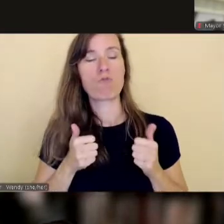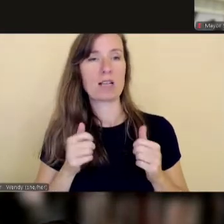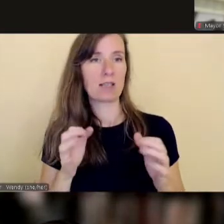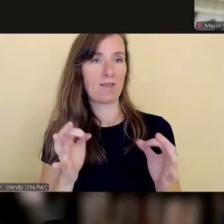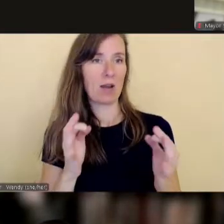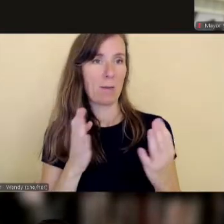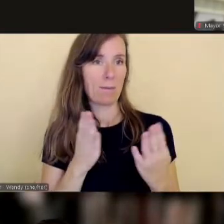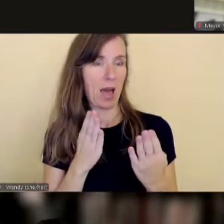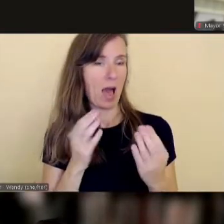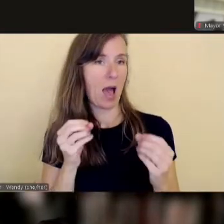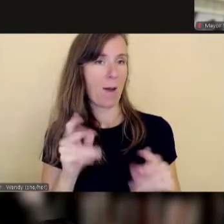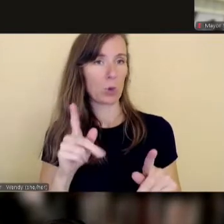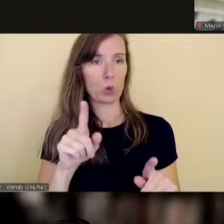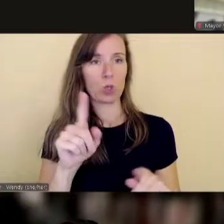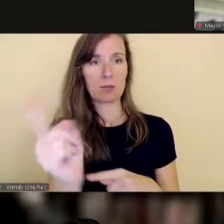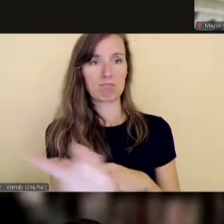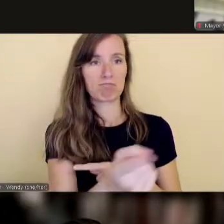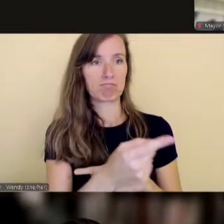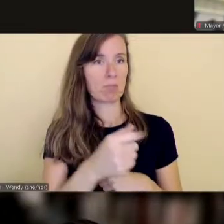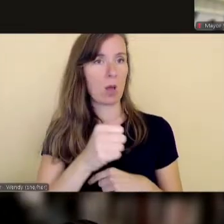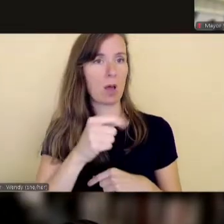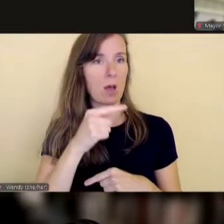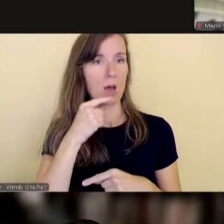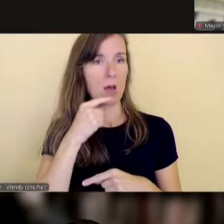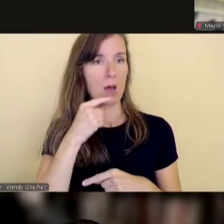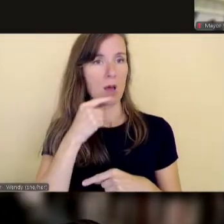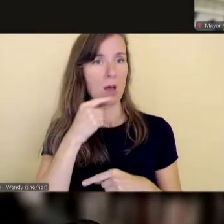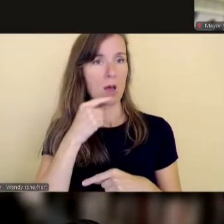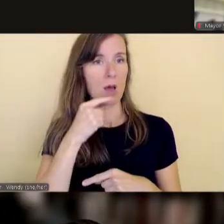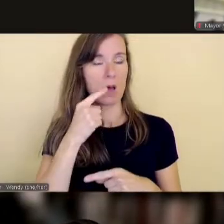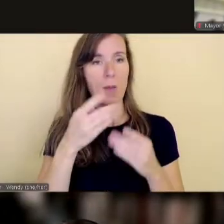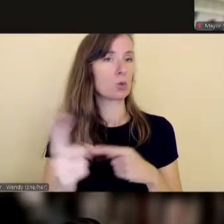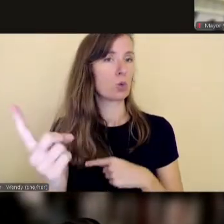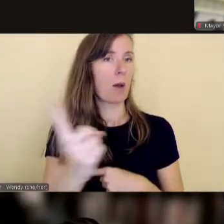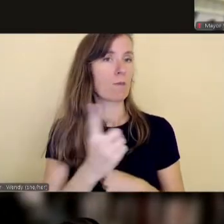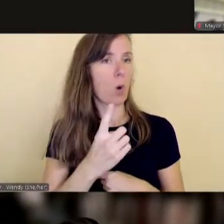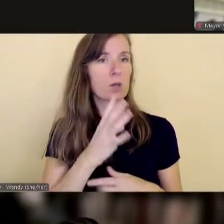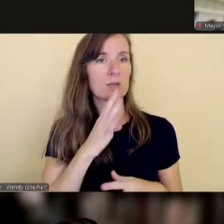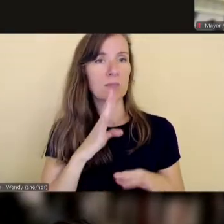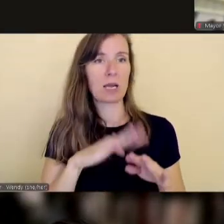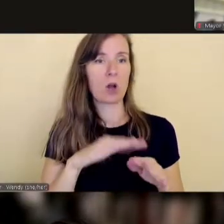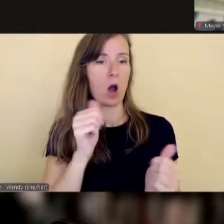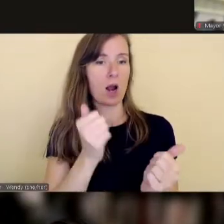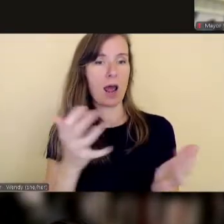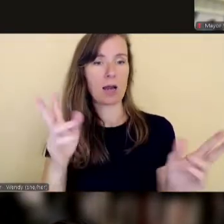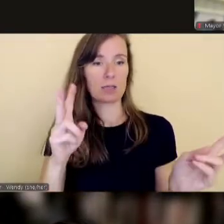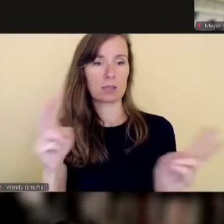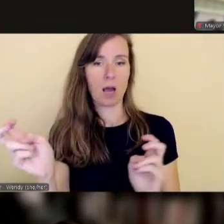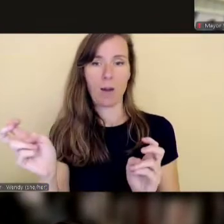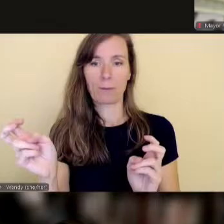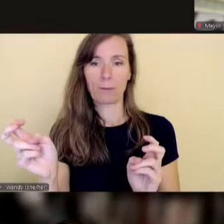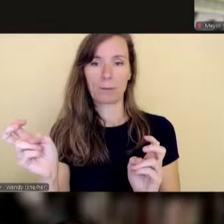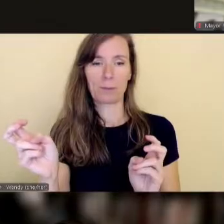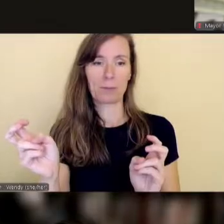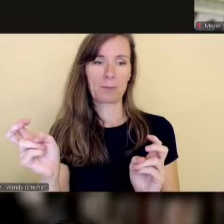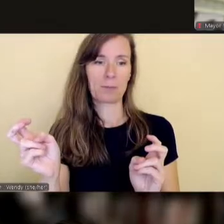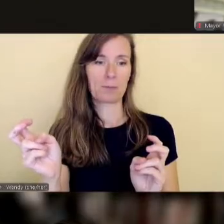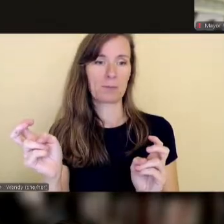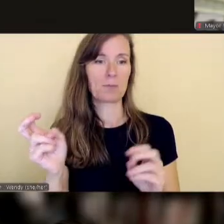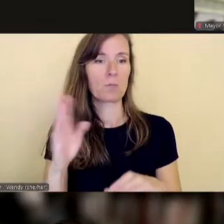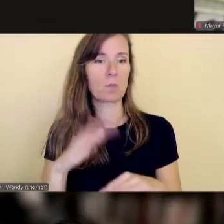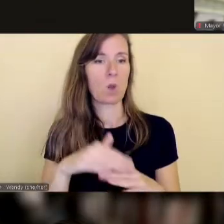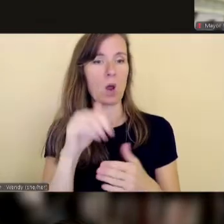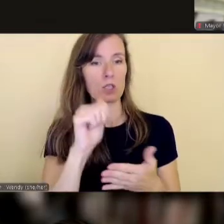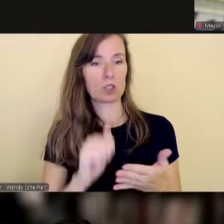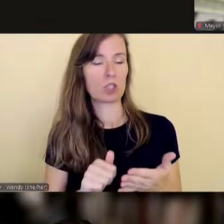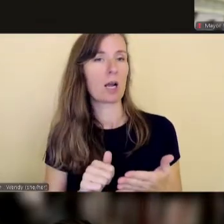and speak on any topic not underlined on the agenda for up to 3 minutes each. So